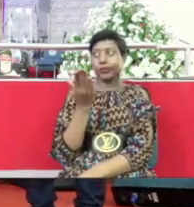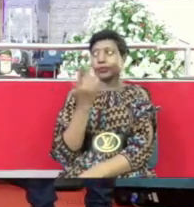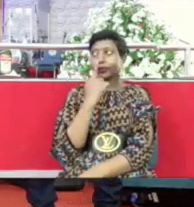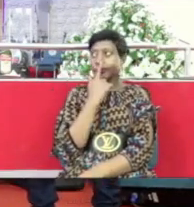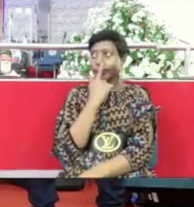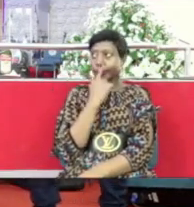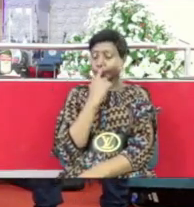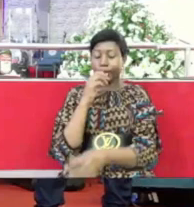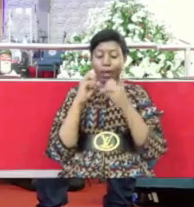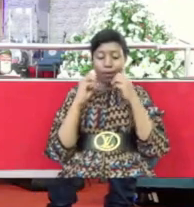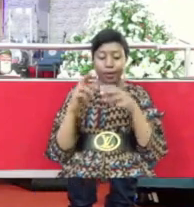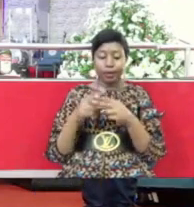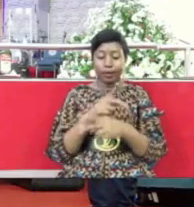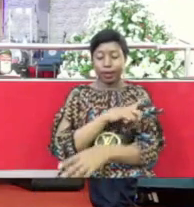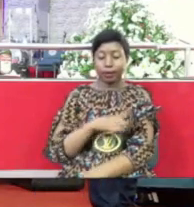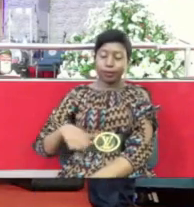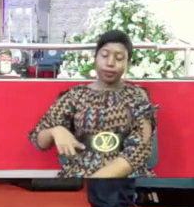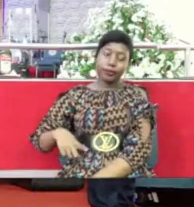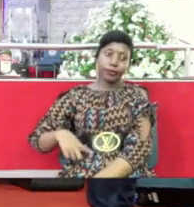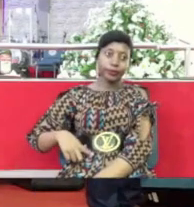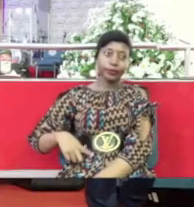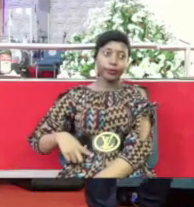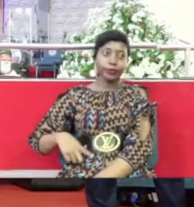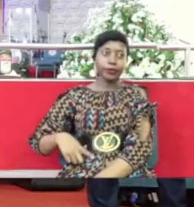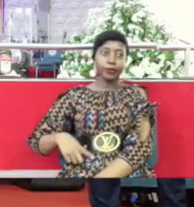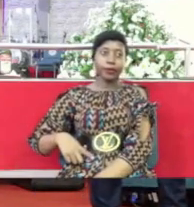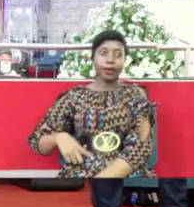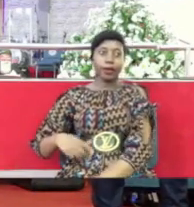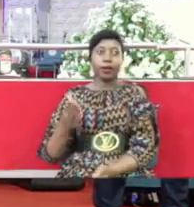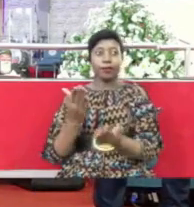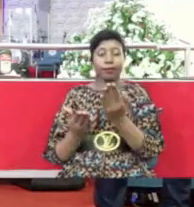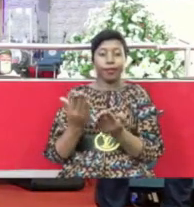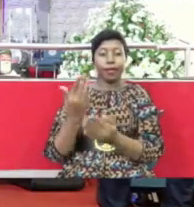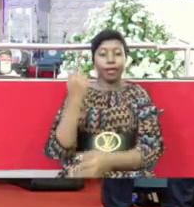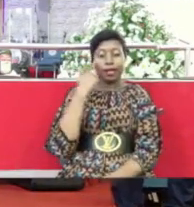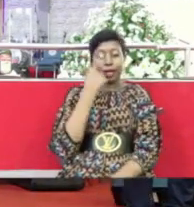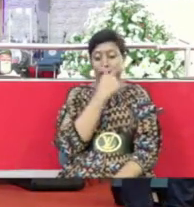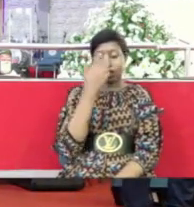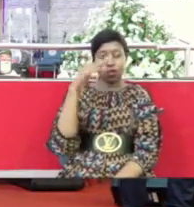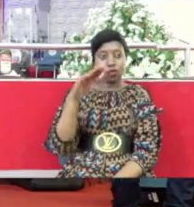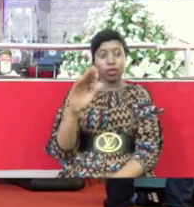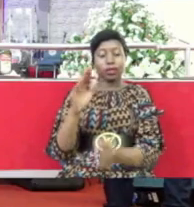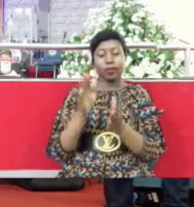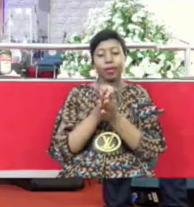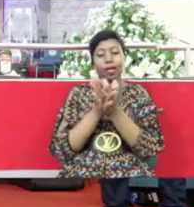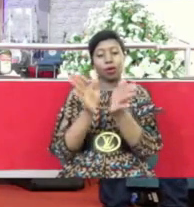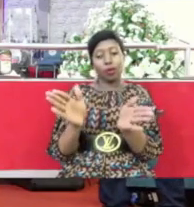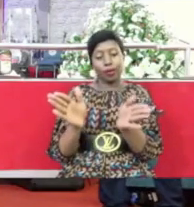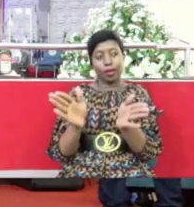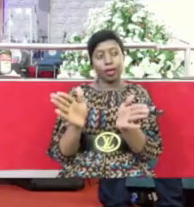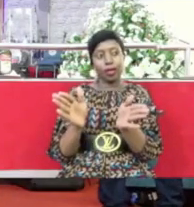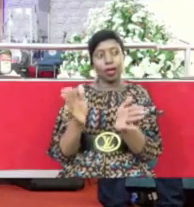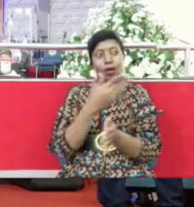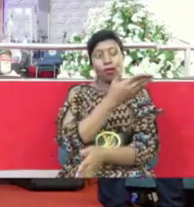wako. Blessed be the name of the Lord. Amen. May your eyes be opened up. Wacha macho yako yafunguliwe. So that you can know. Uweze kujua. What